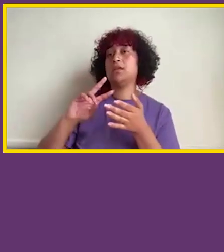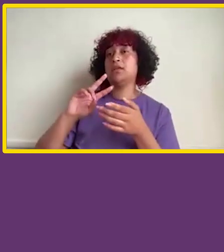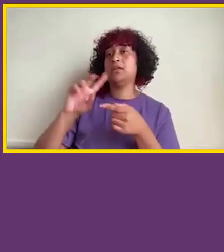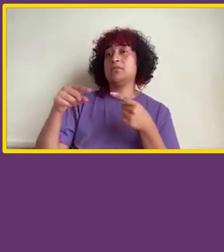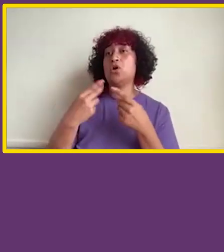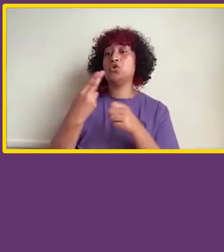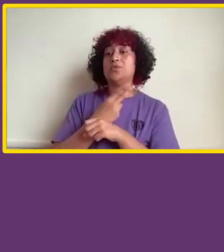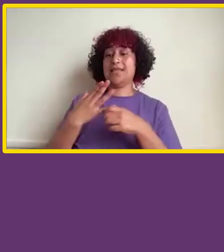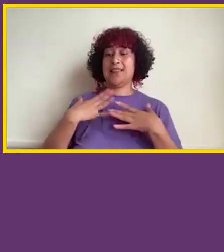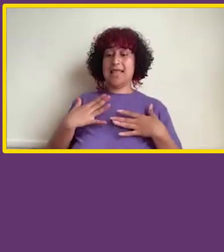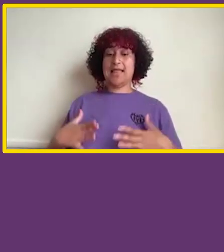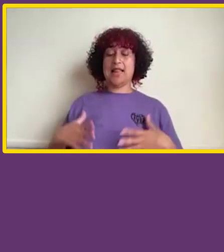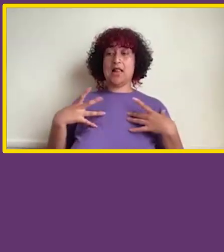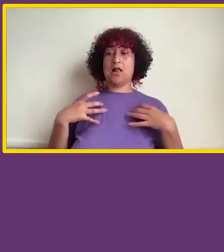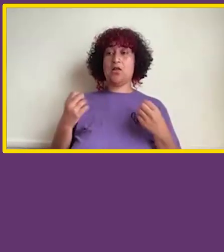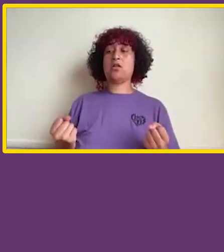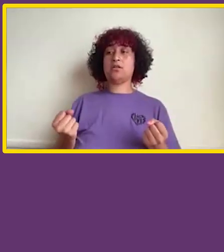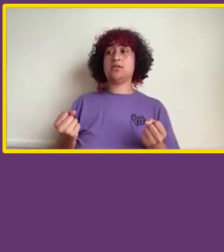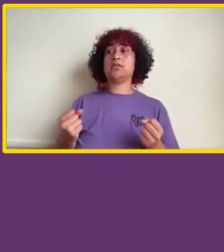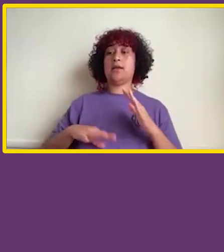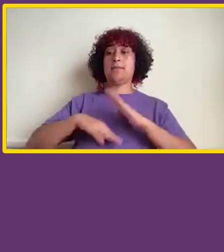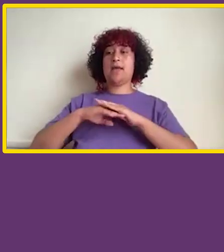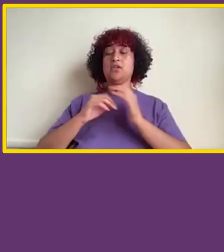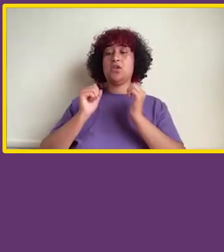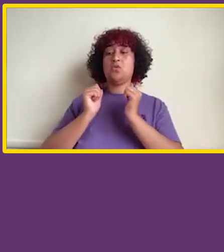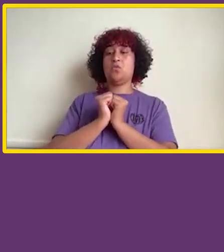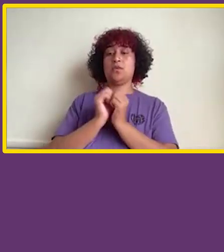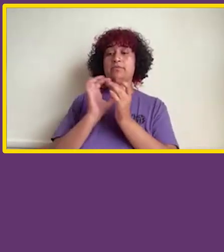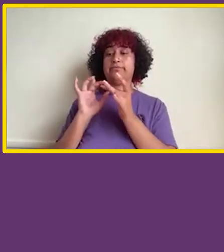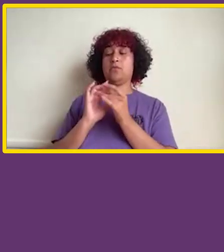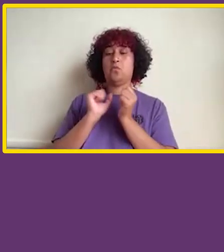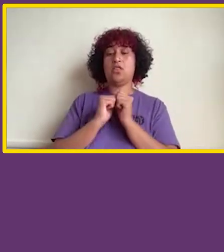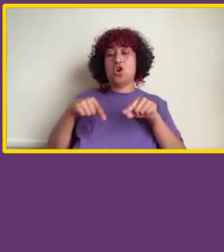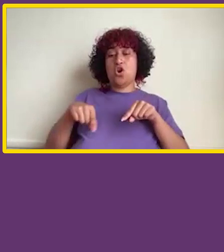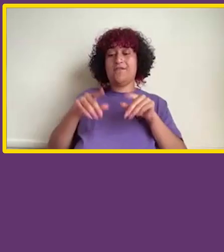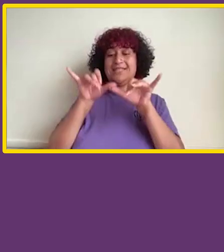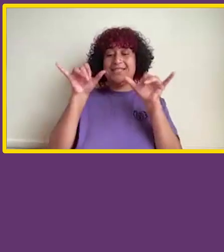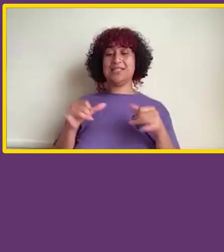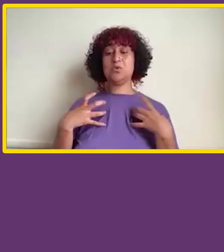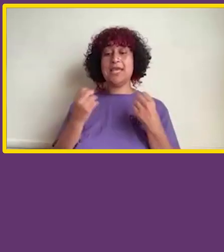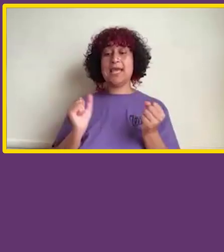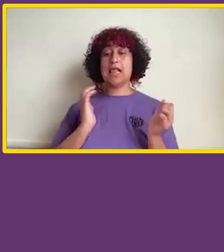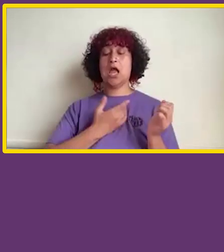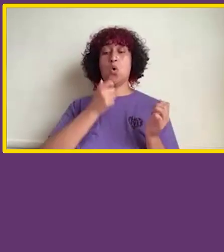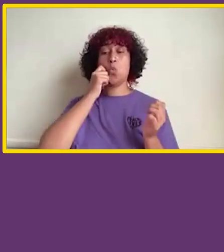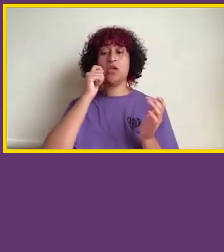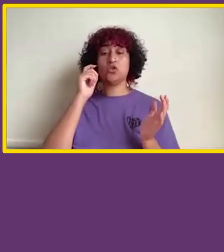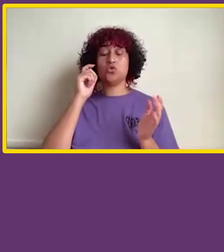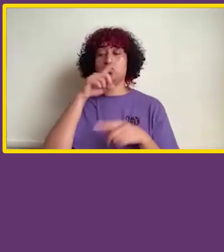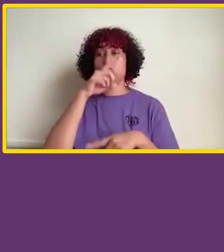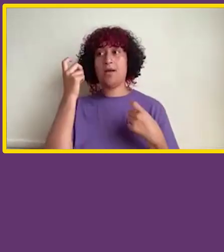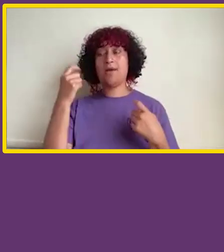capacity through our nervous system to heal racial trauma. And I have never experienced anything like it in my